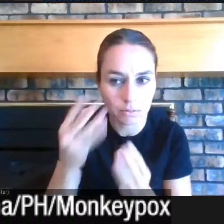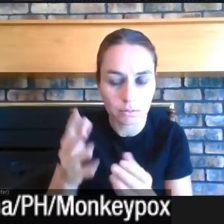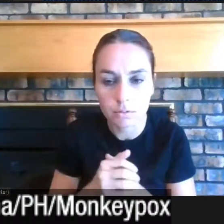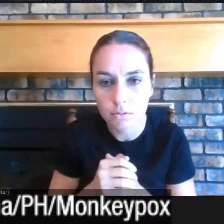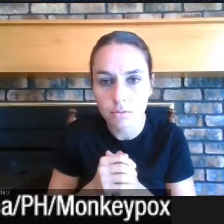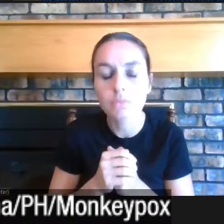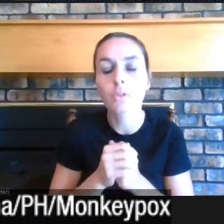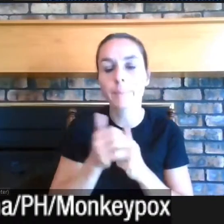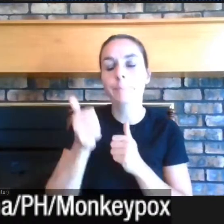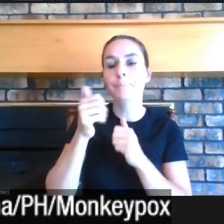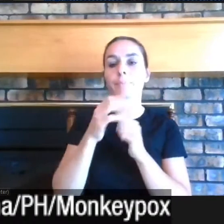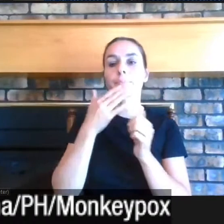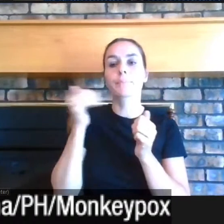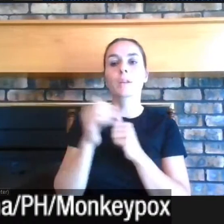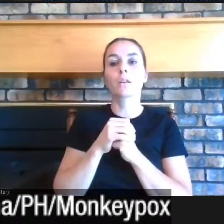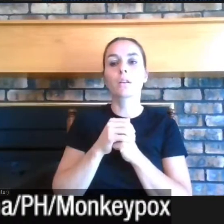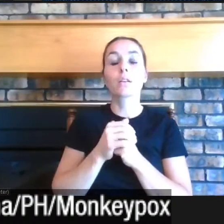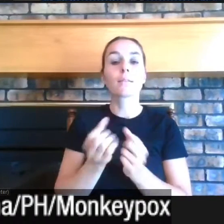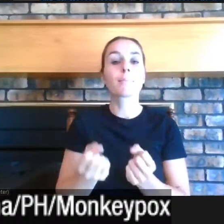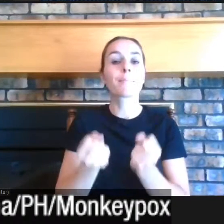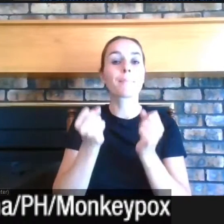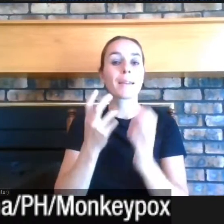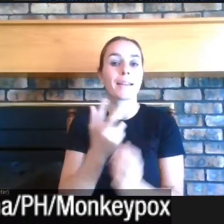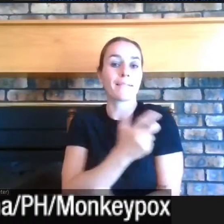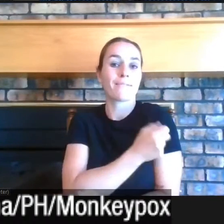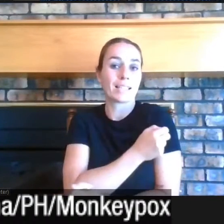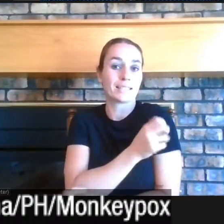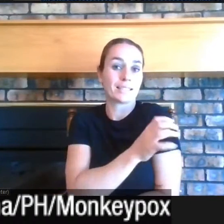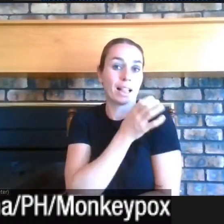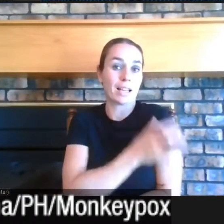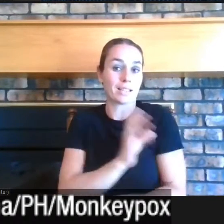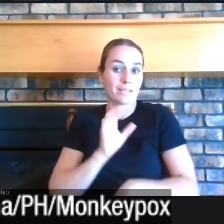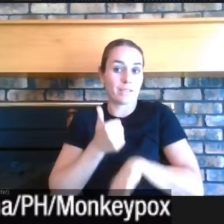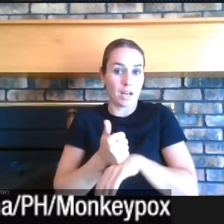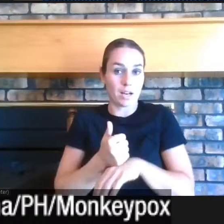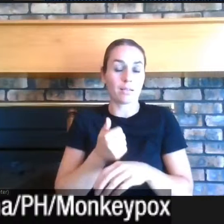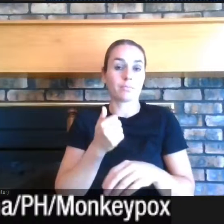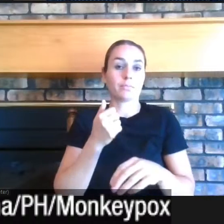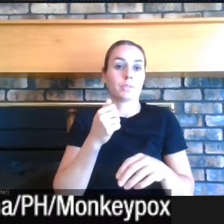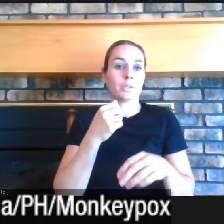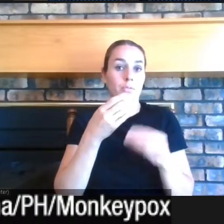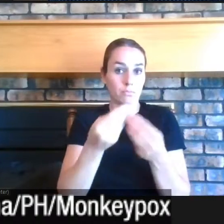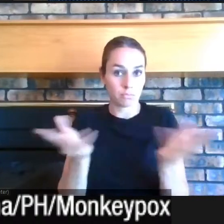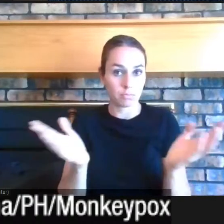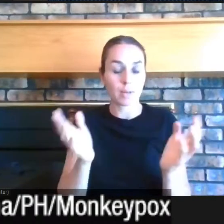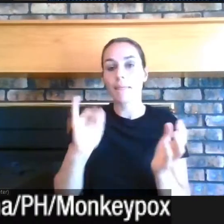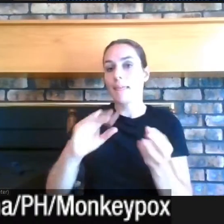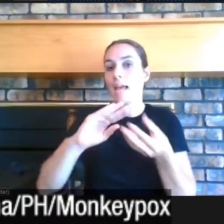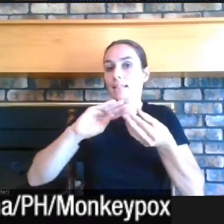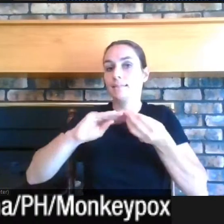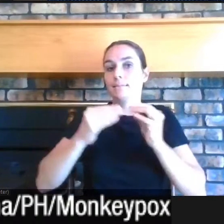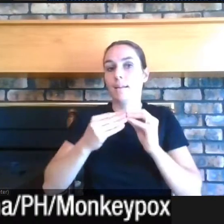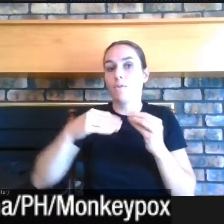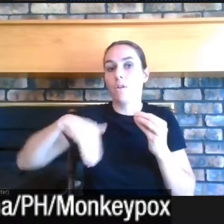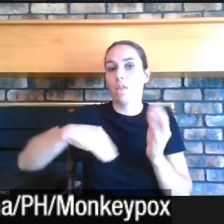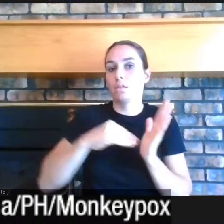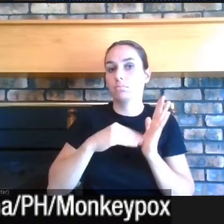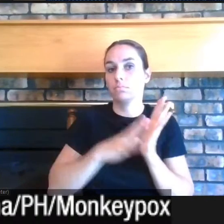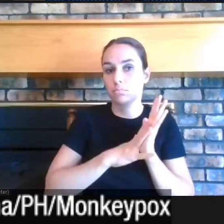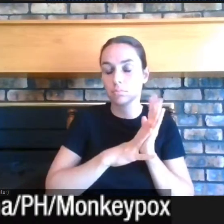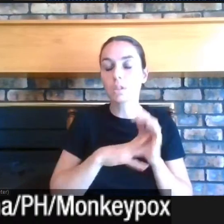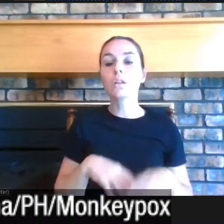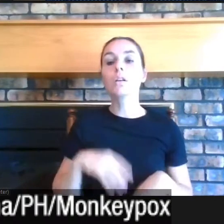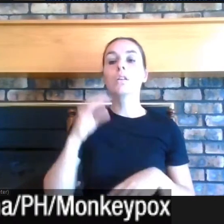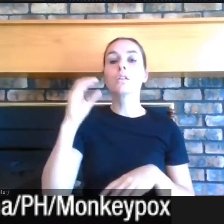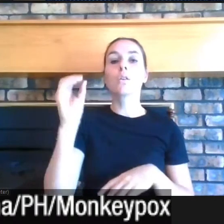that many vaccine clinics have happened in the last few days, and those doses have not yet been entered in. The Oregon Health